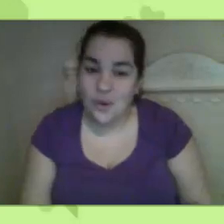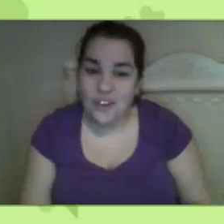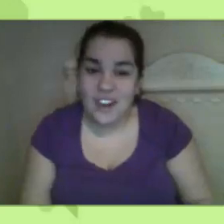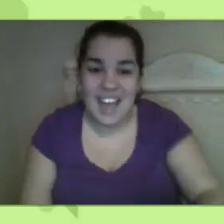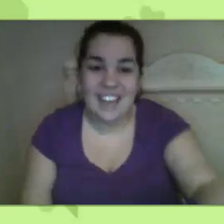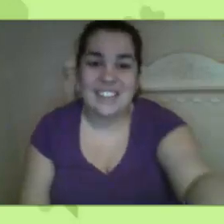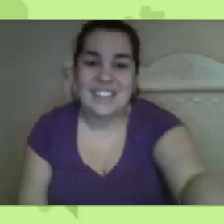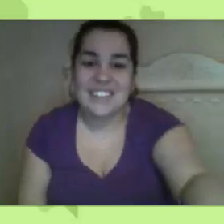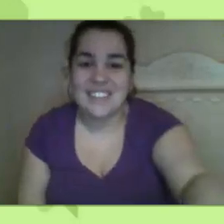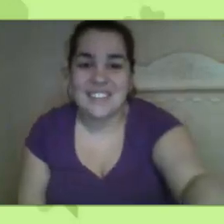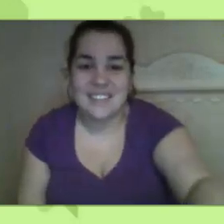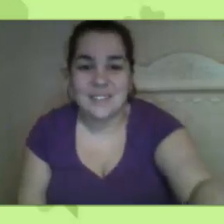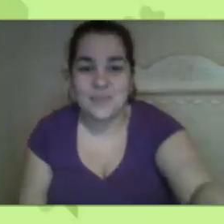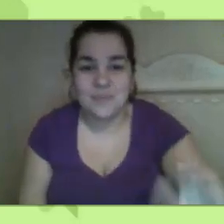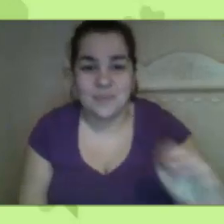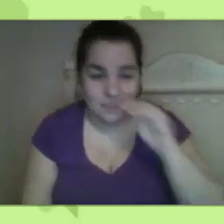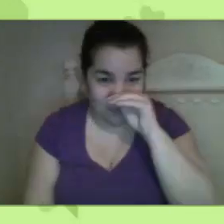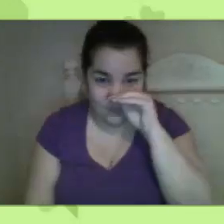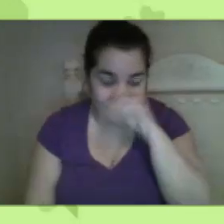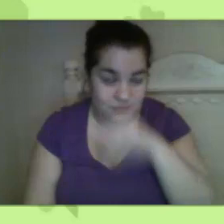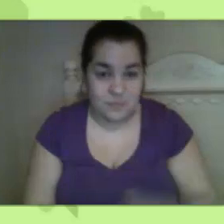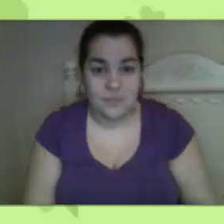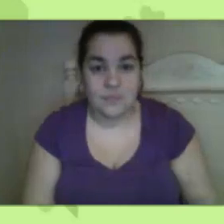Let's go over our calendar.